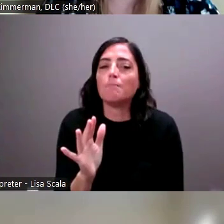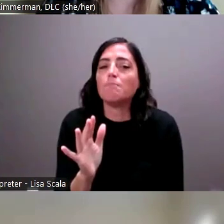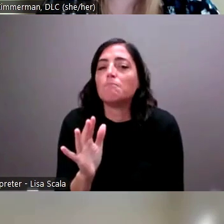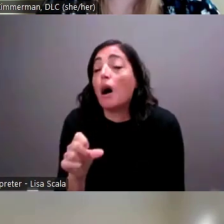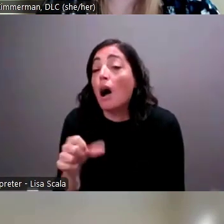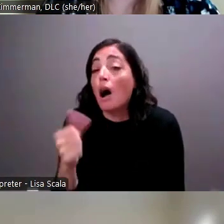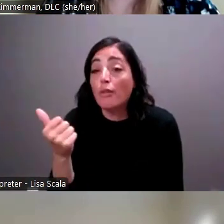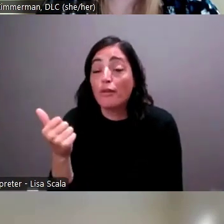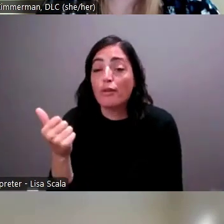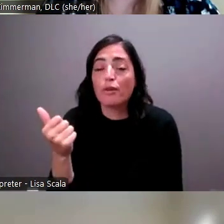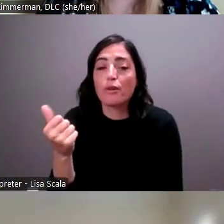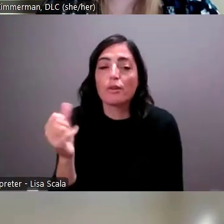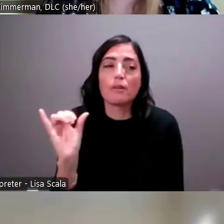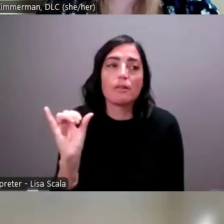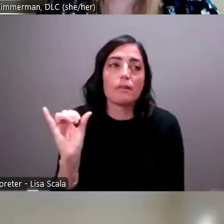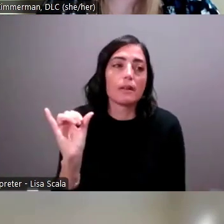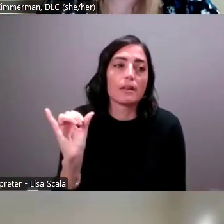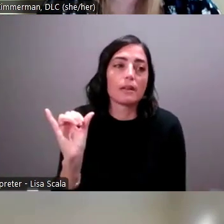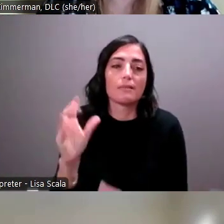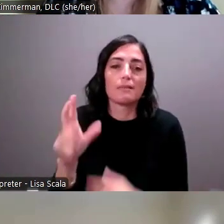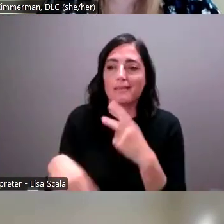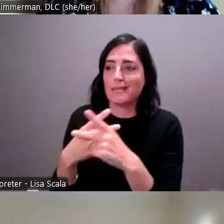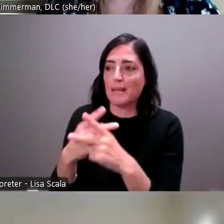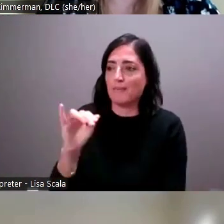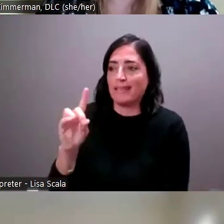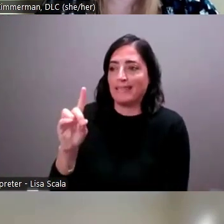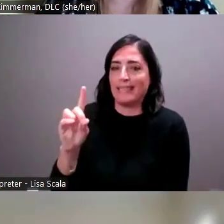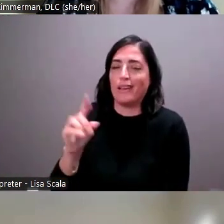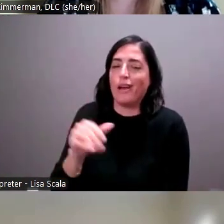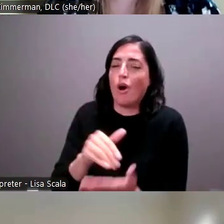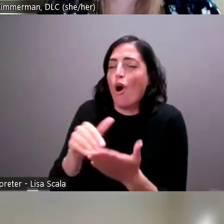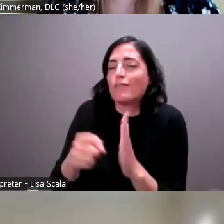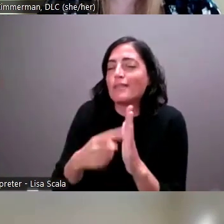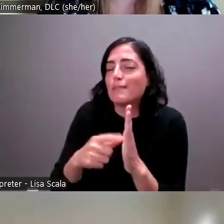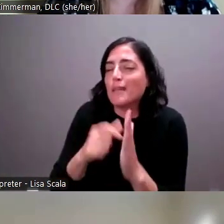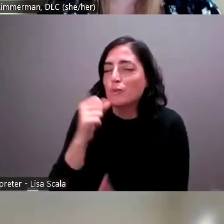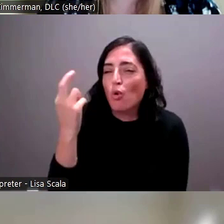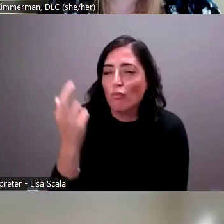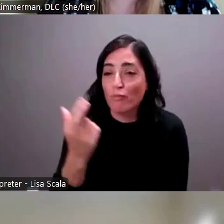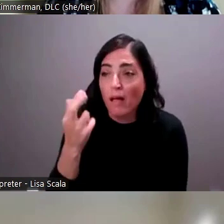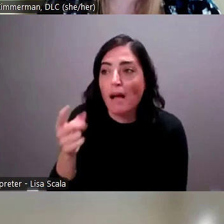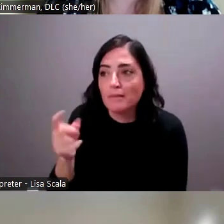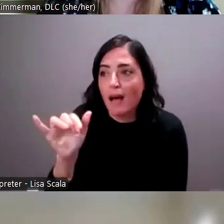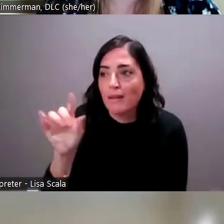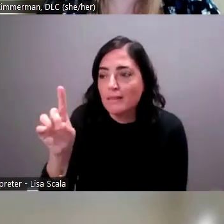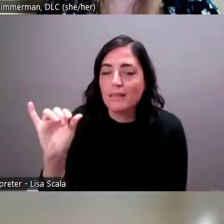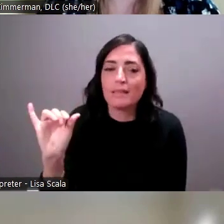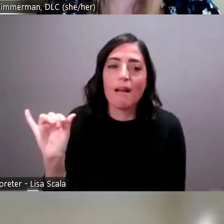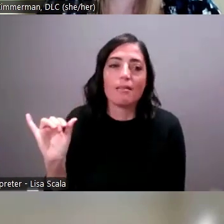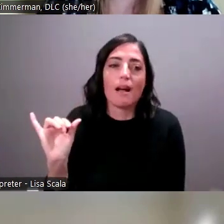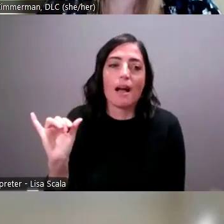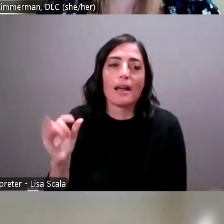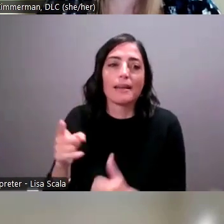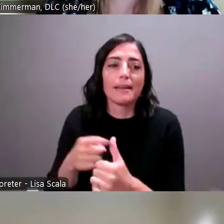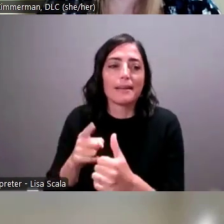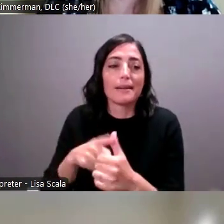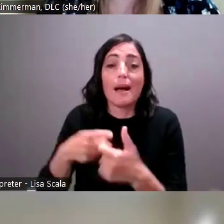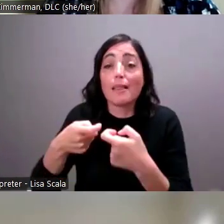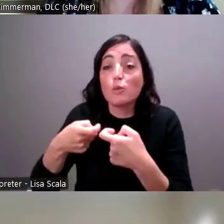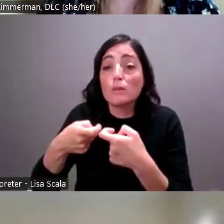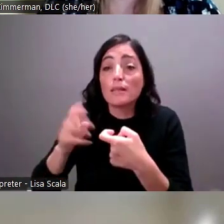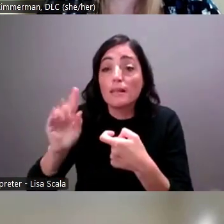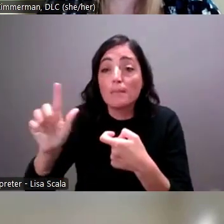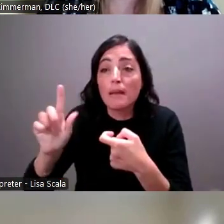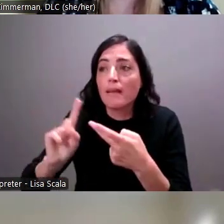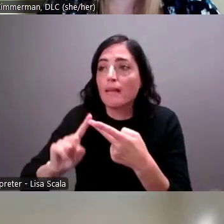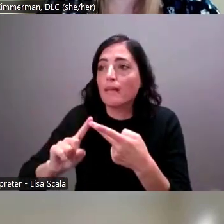other sort of like forms of ID that we often don't think about as forms of ID are, utility bills,